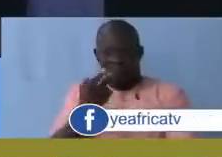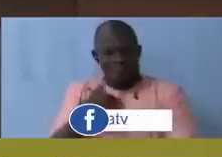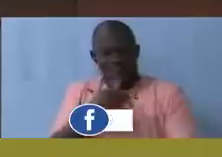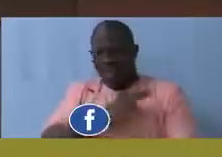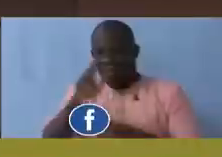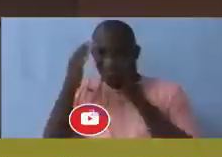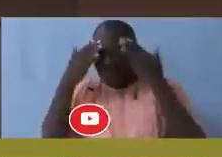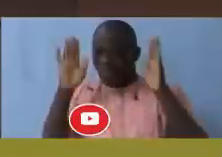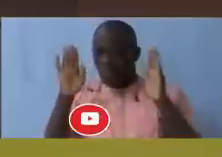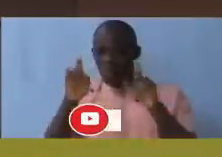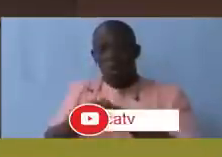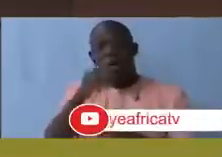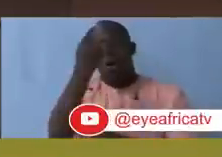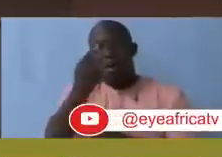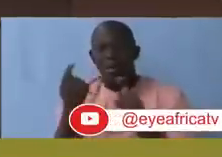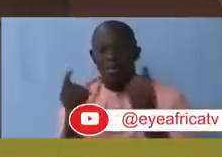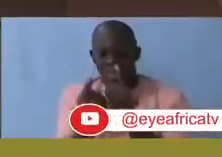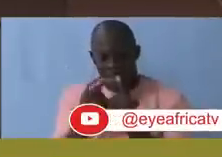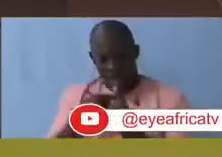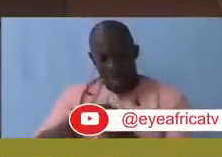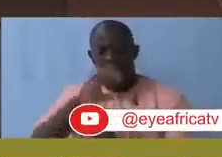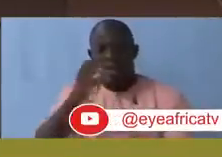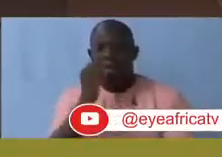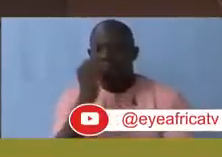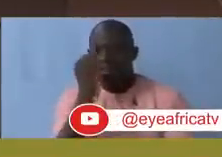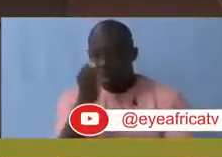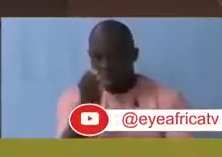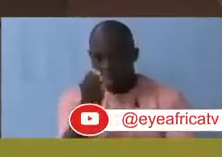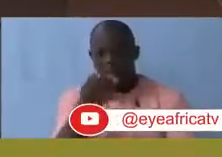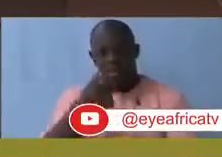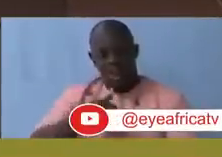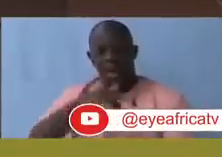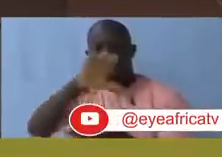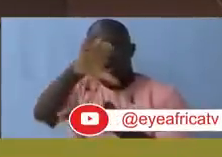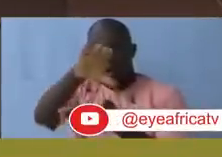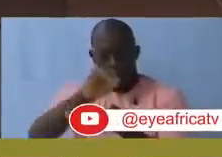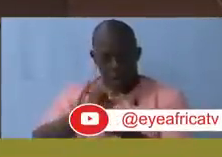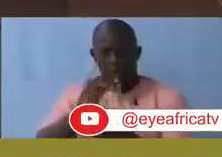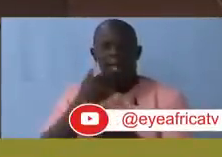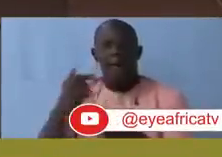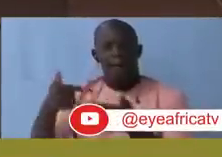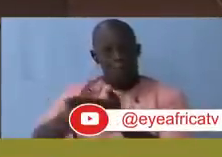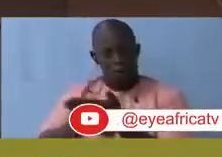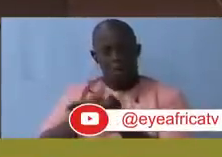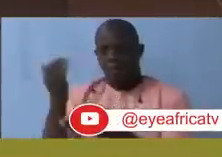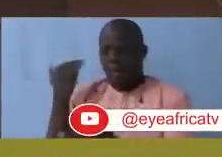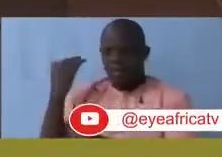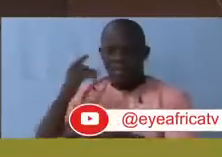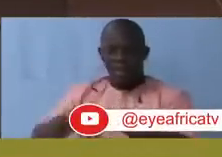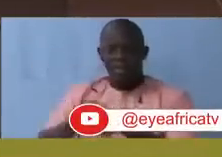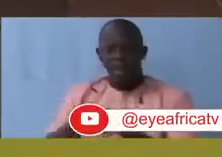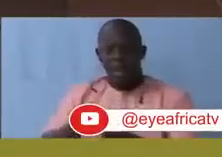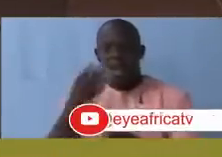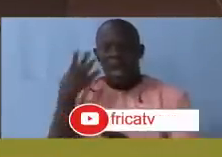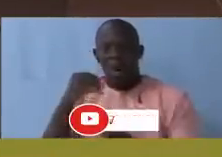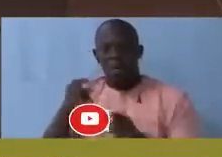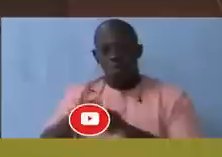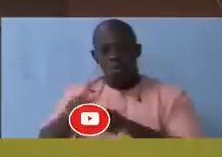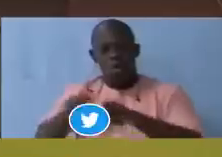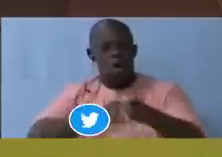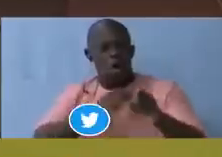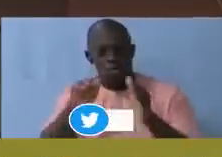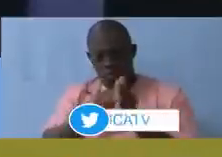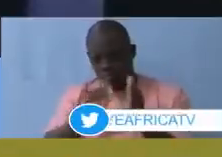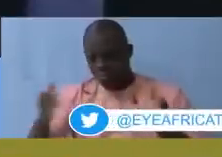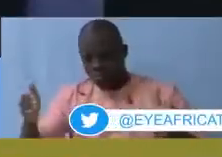only thing I can tell you is I collected those samples at that time, but how long they stayed there, how long they